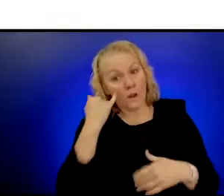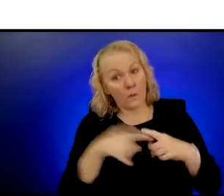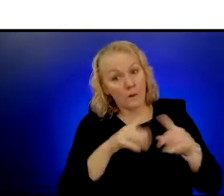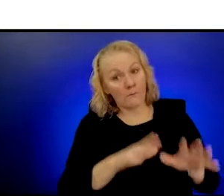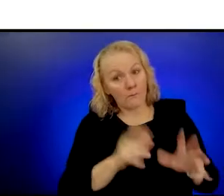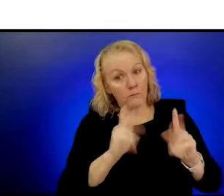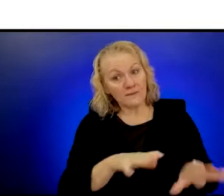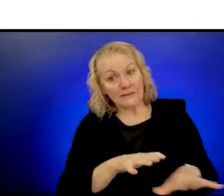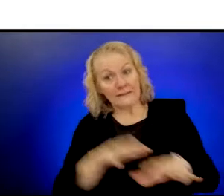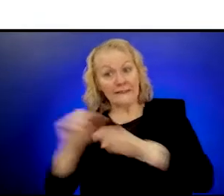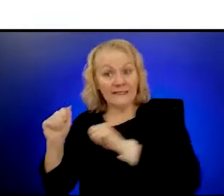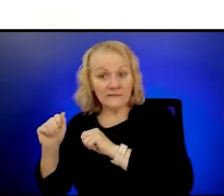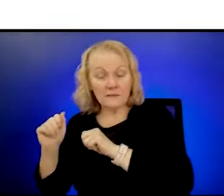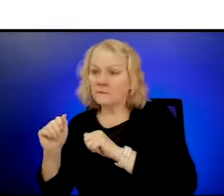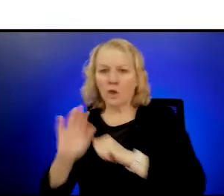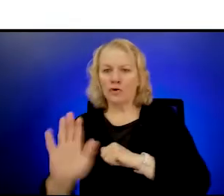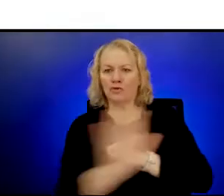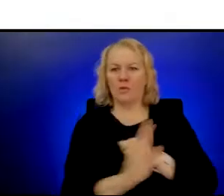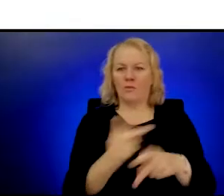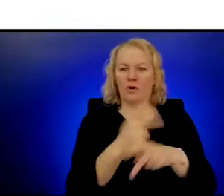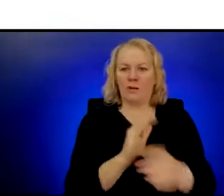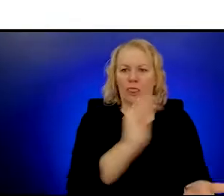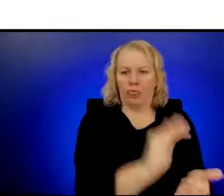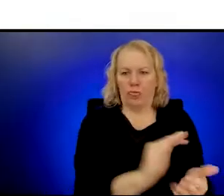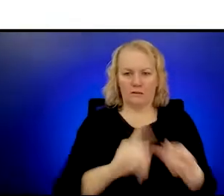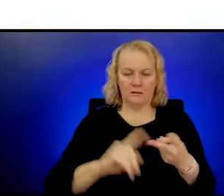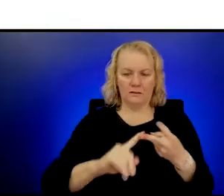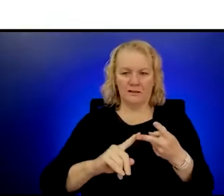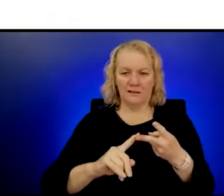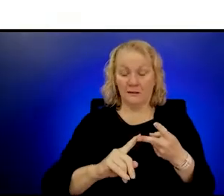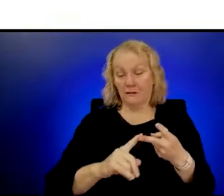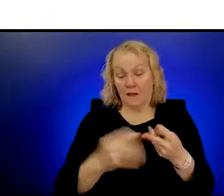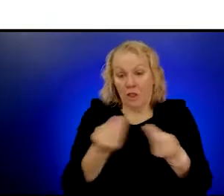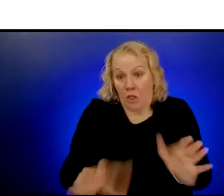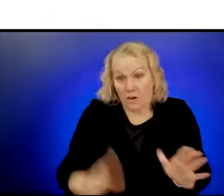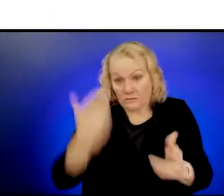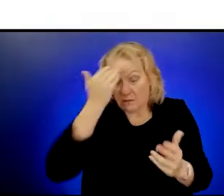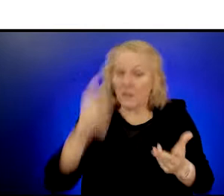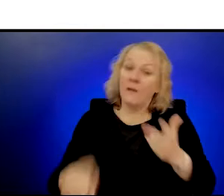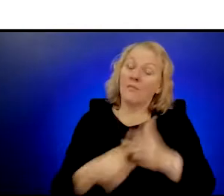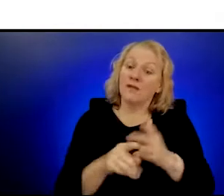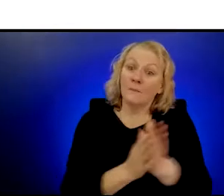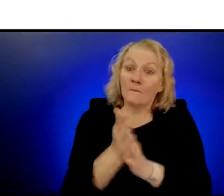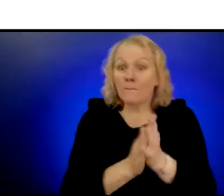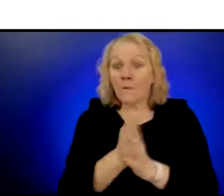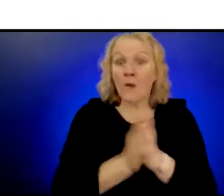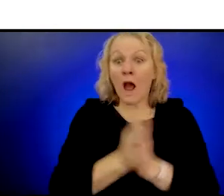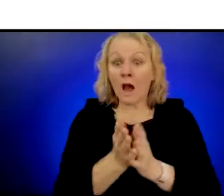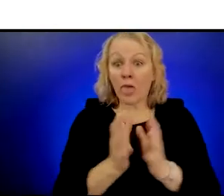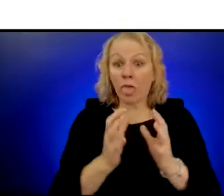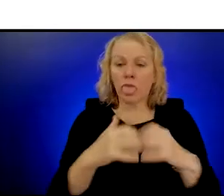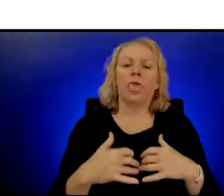as decreased productivity, knowledge loss, and lowered morale. All of these can